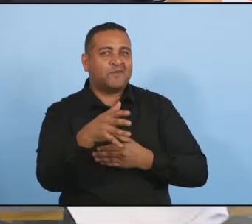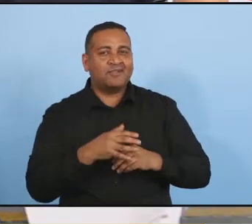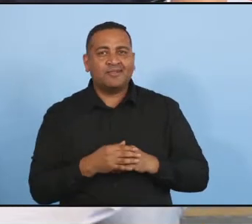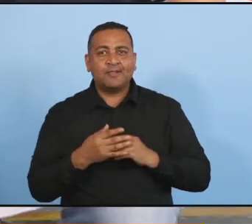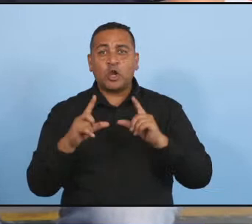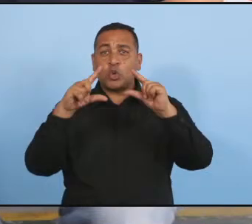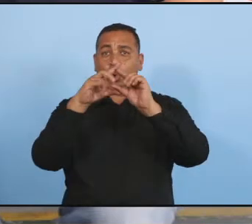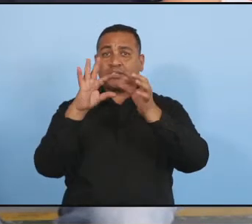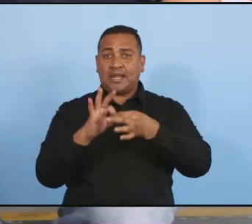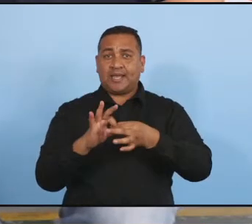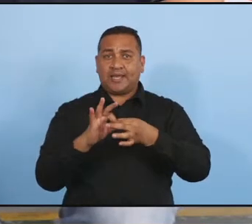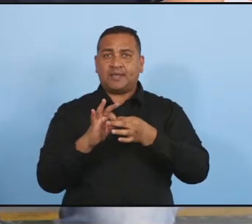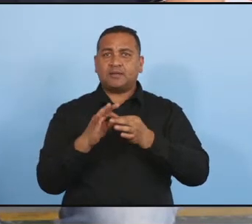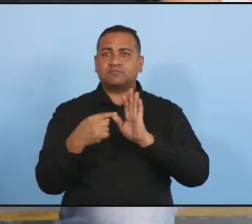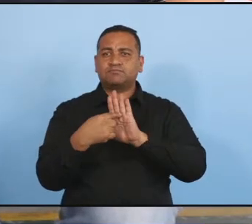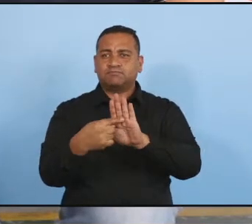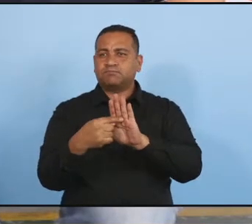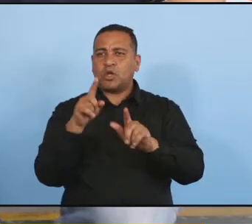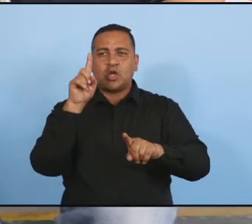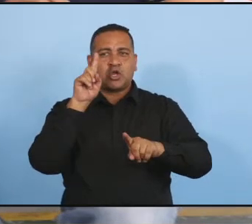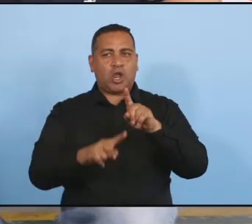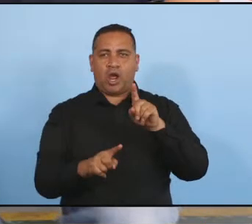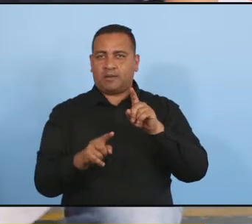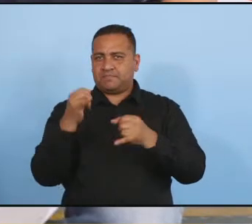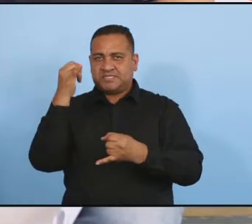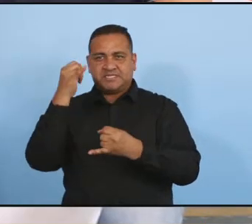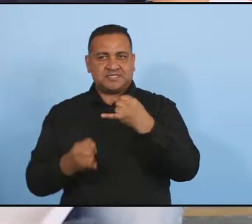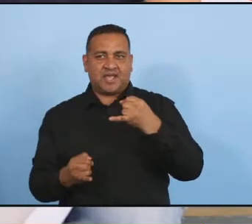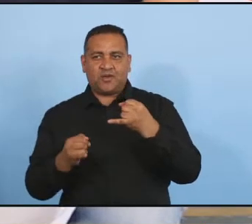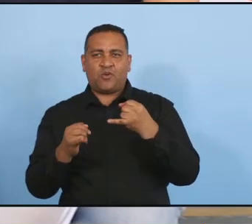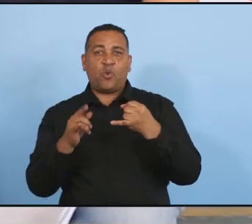College, so you can't go wrong when you enroll